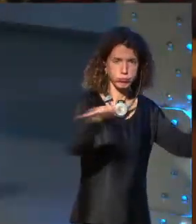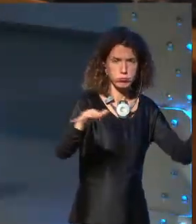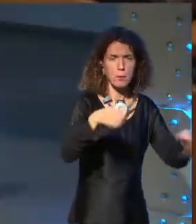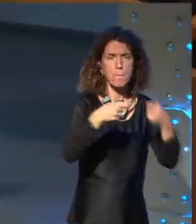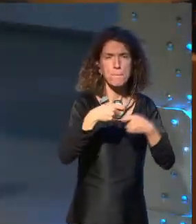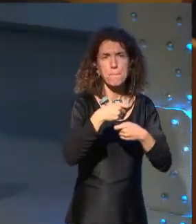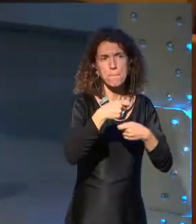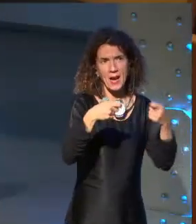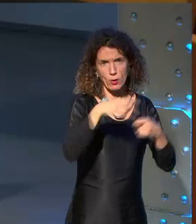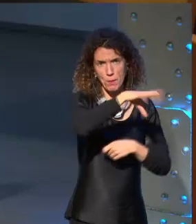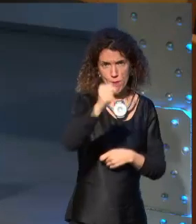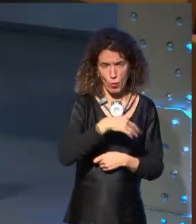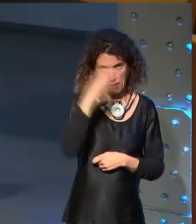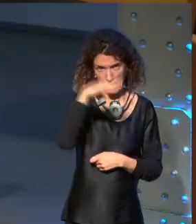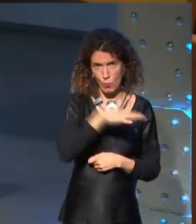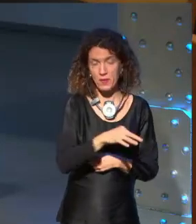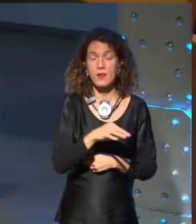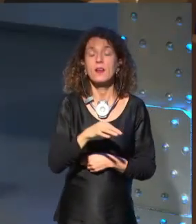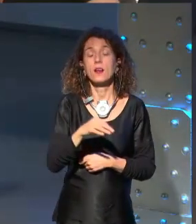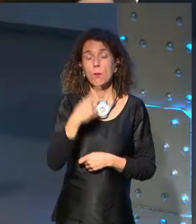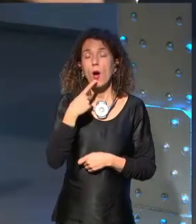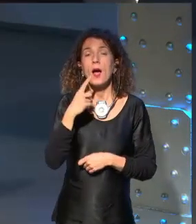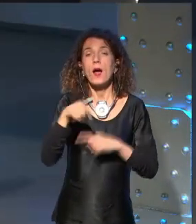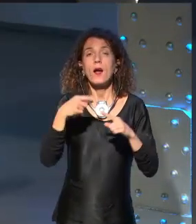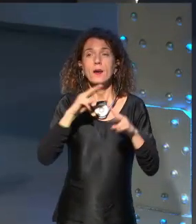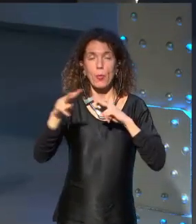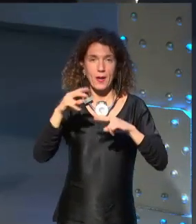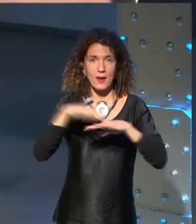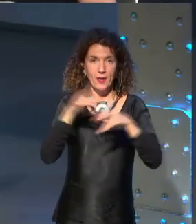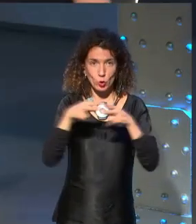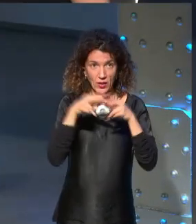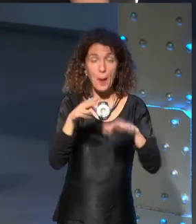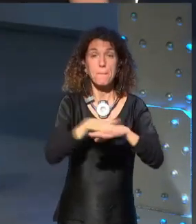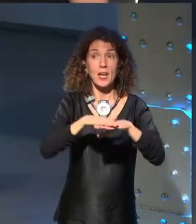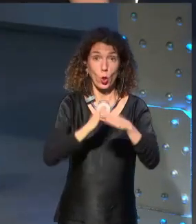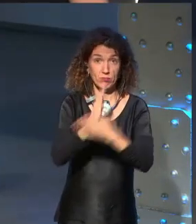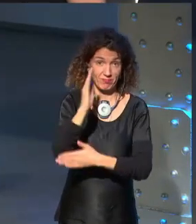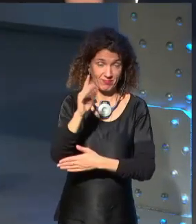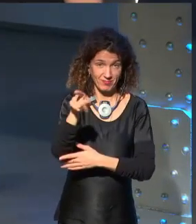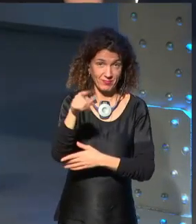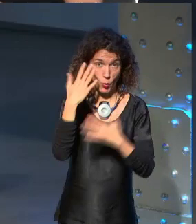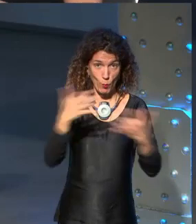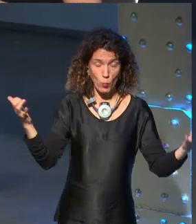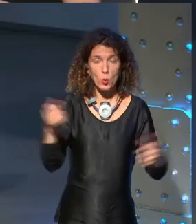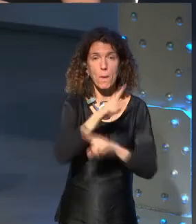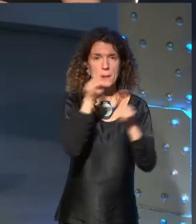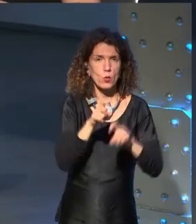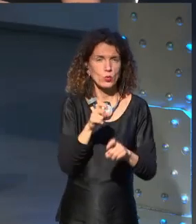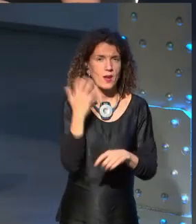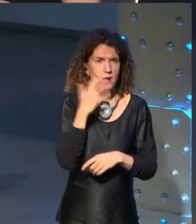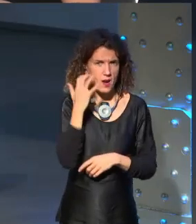distributed in Mexico. They're available. Are there... Well, okay, we'll find out and we'll let you know in the social media. Forgive me, you now have the